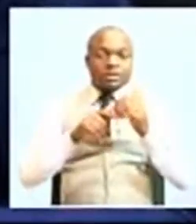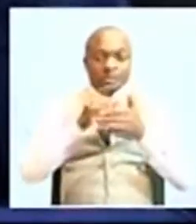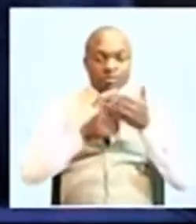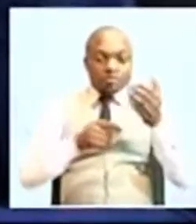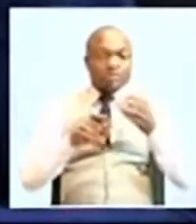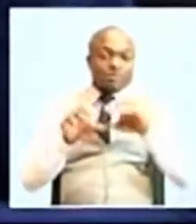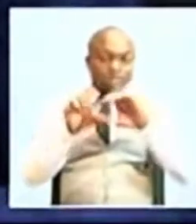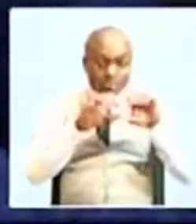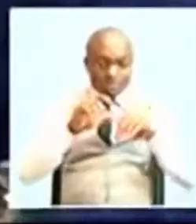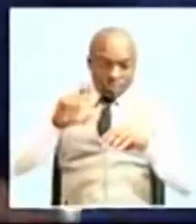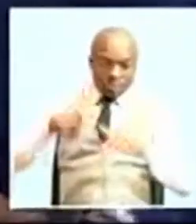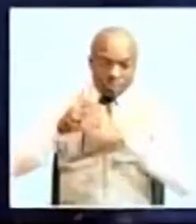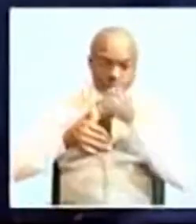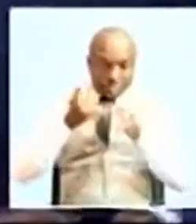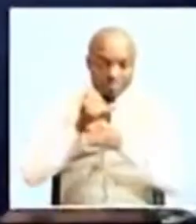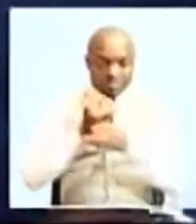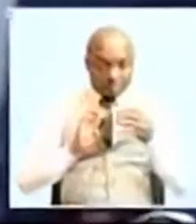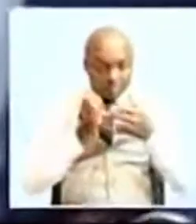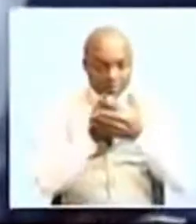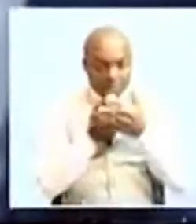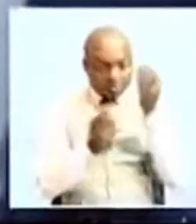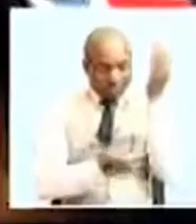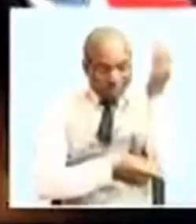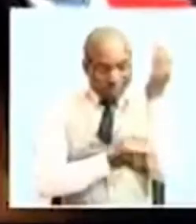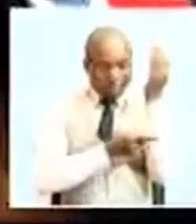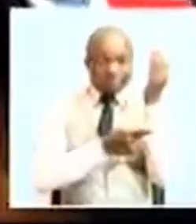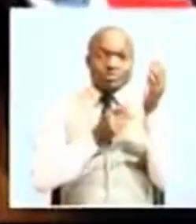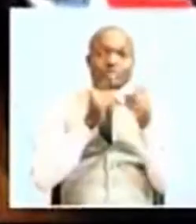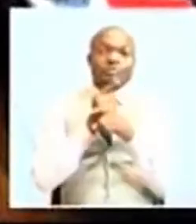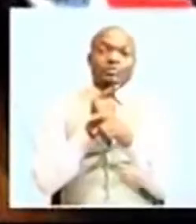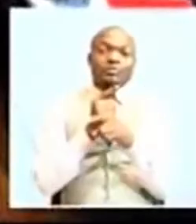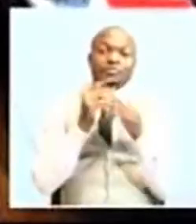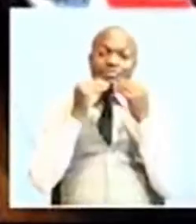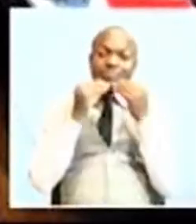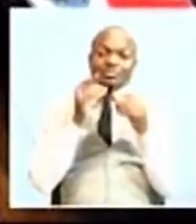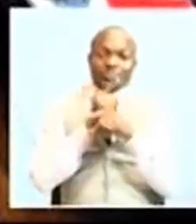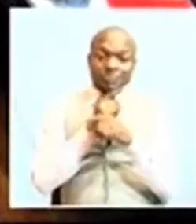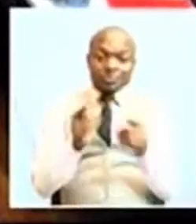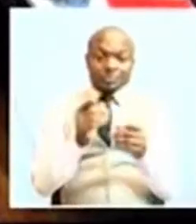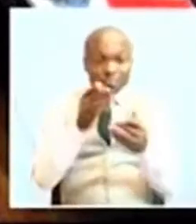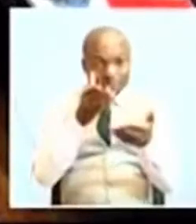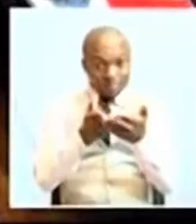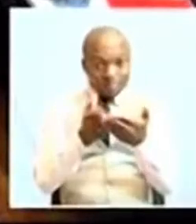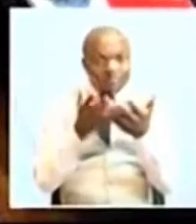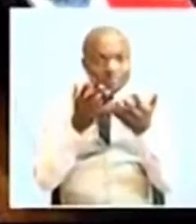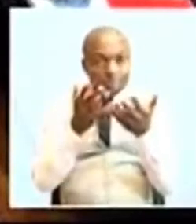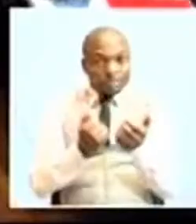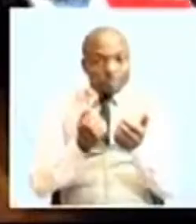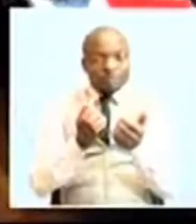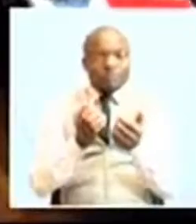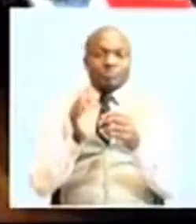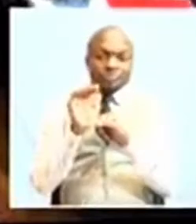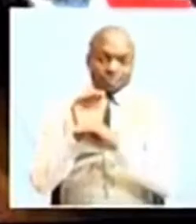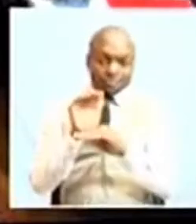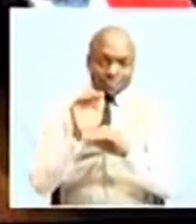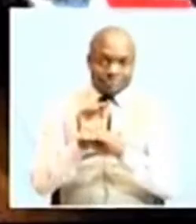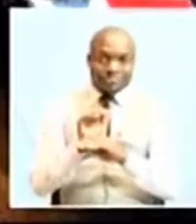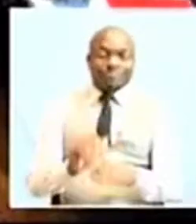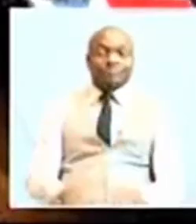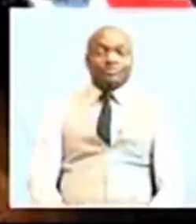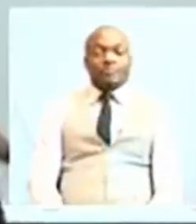them and developing them. Thank you. Just on that one, I wanted to make a comment at the